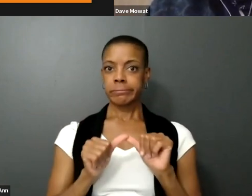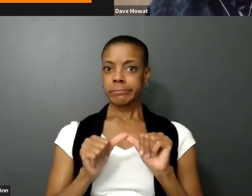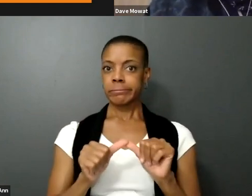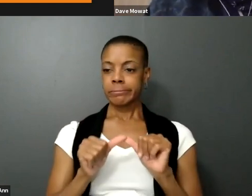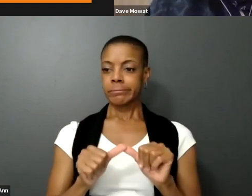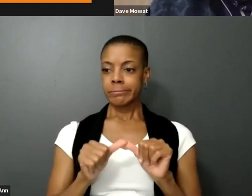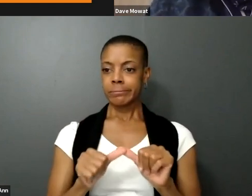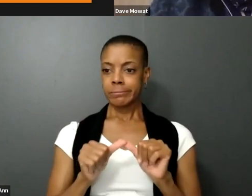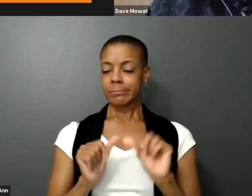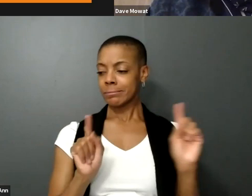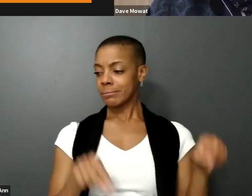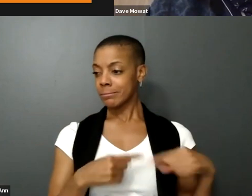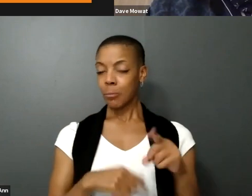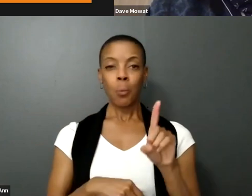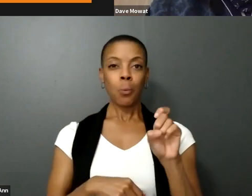150 years.